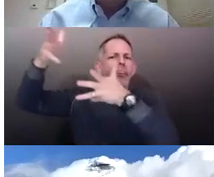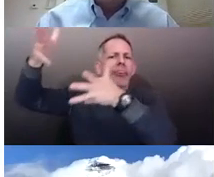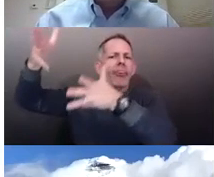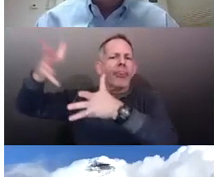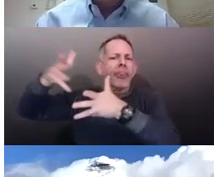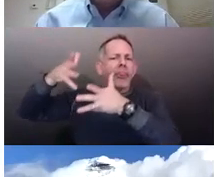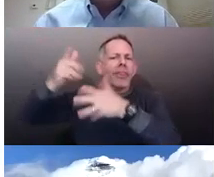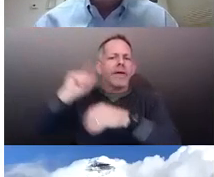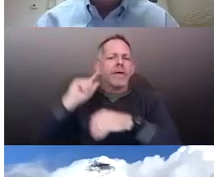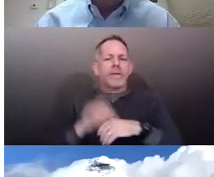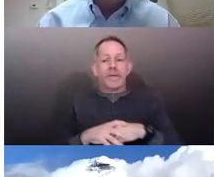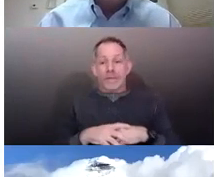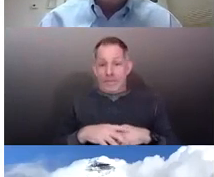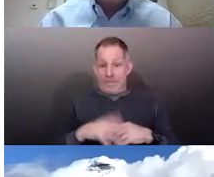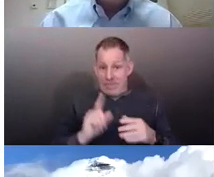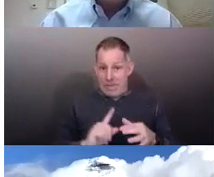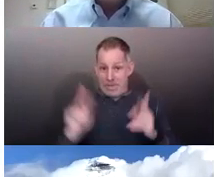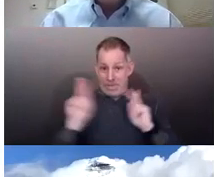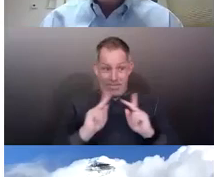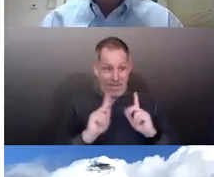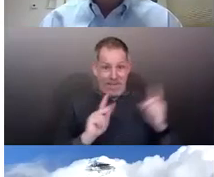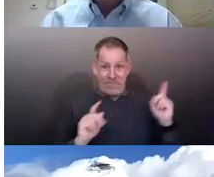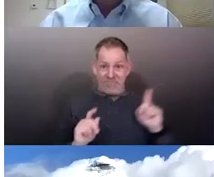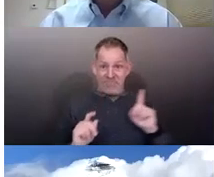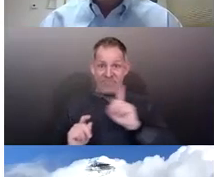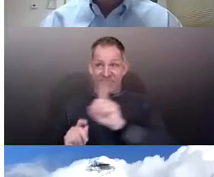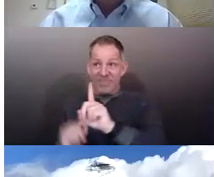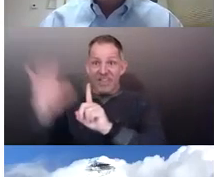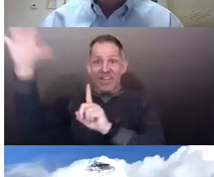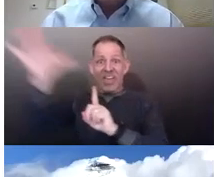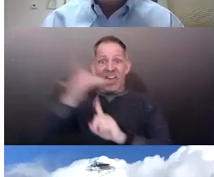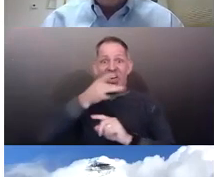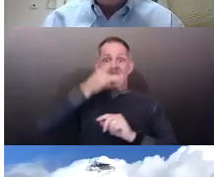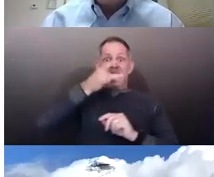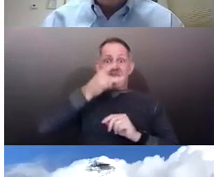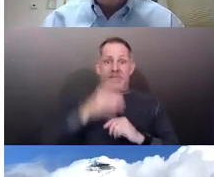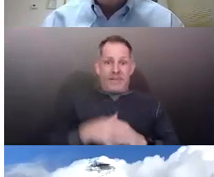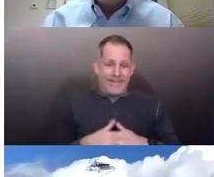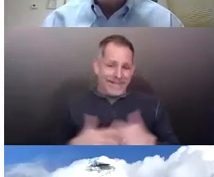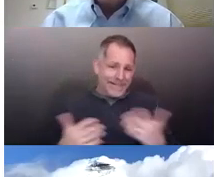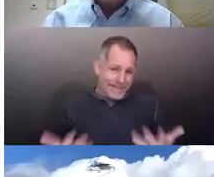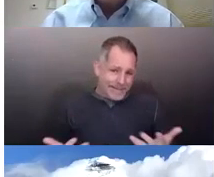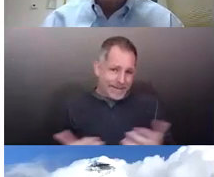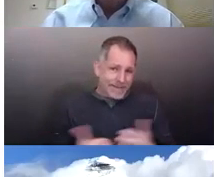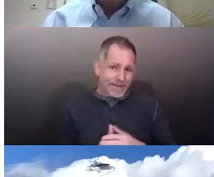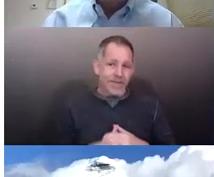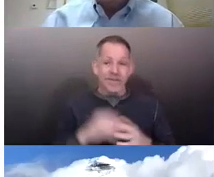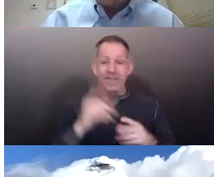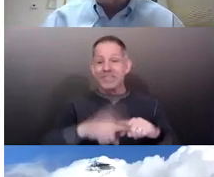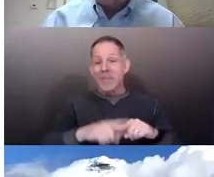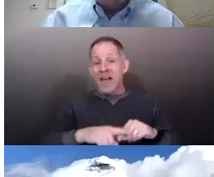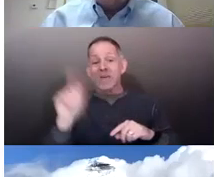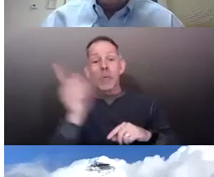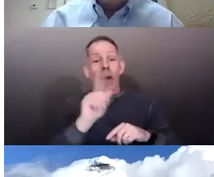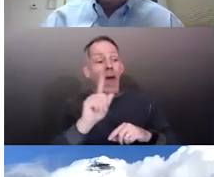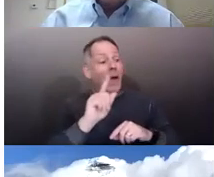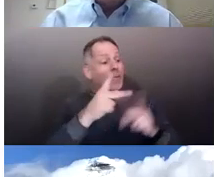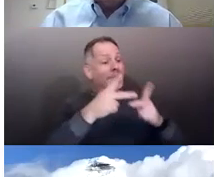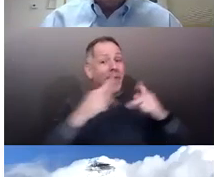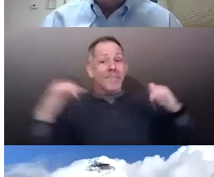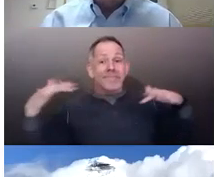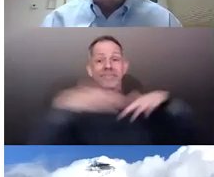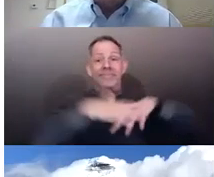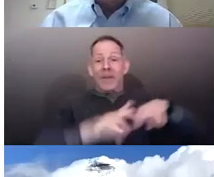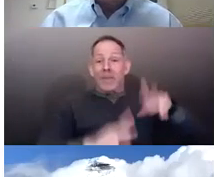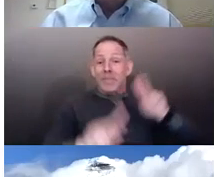to us within 6 feet, but also in places where there's a lot of people and the air is not moving. You